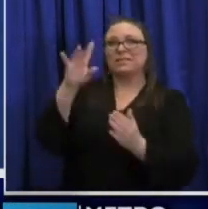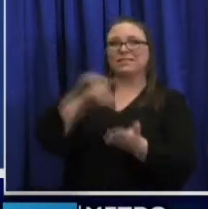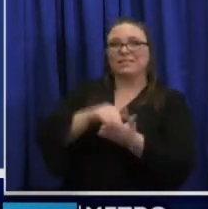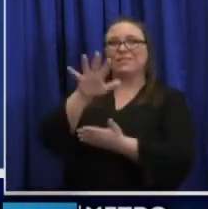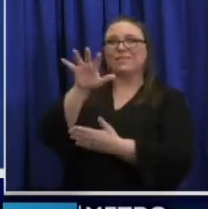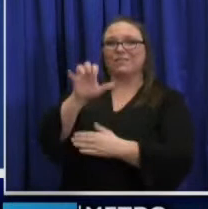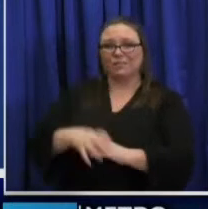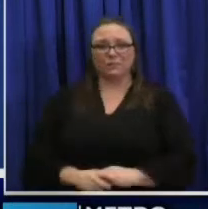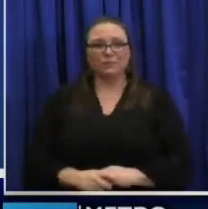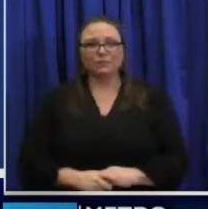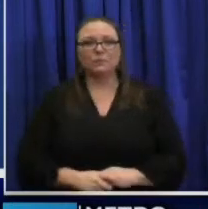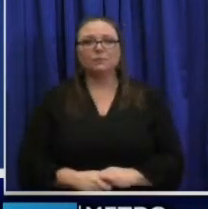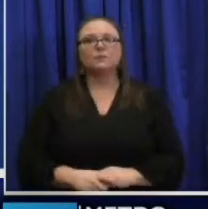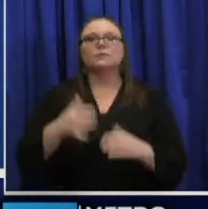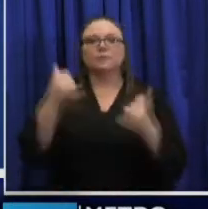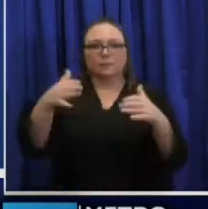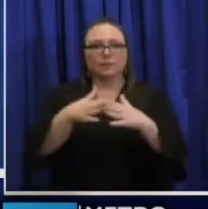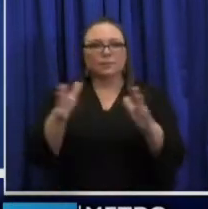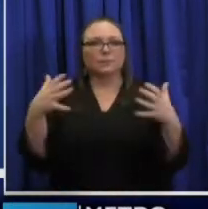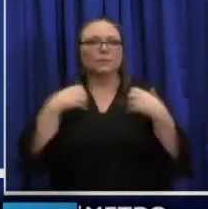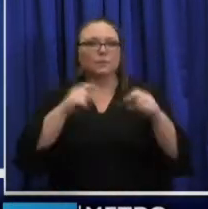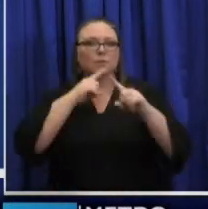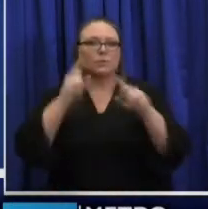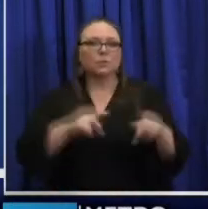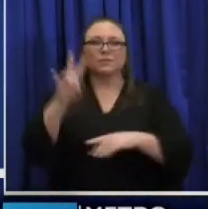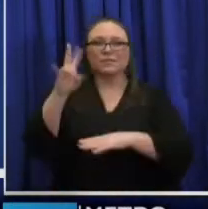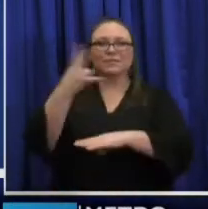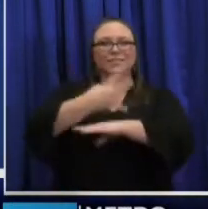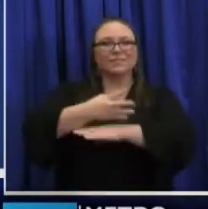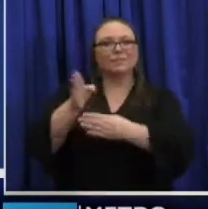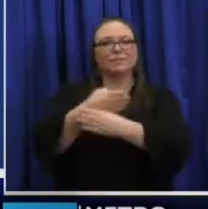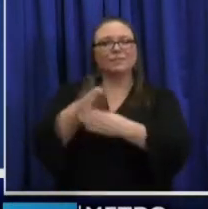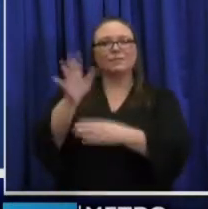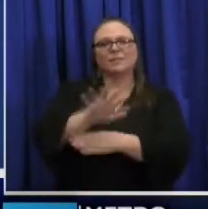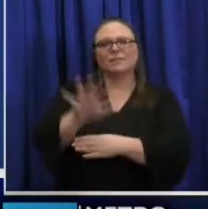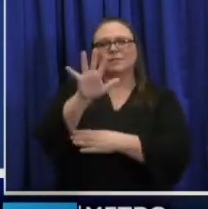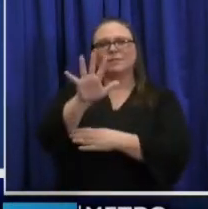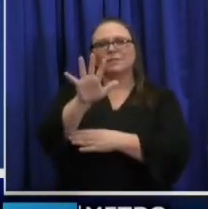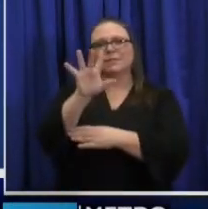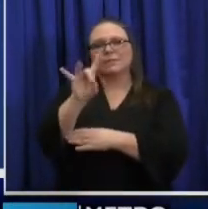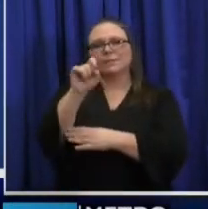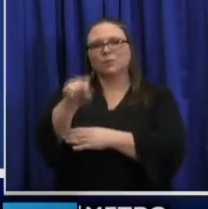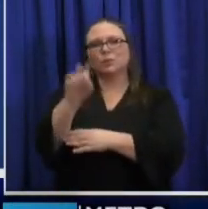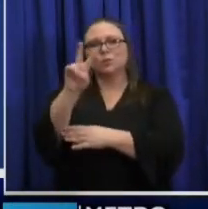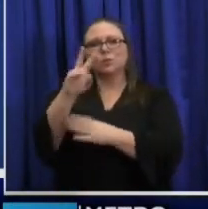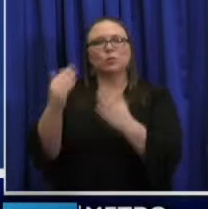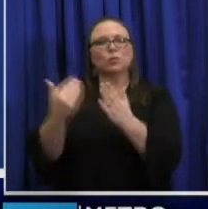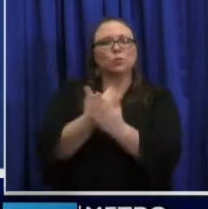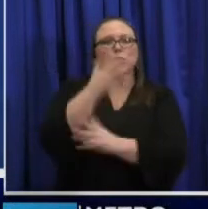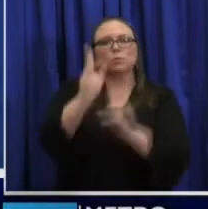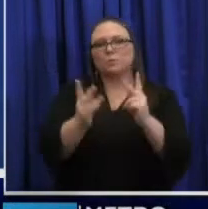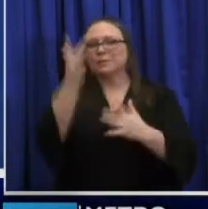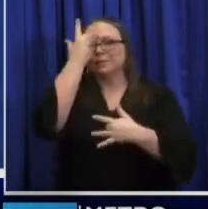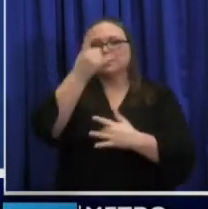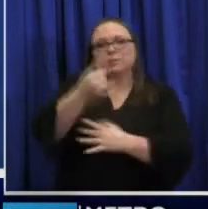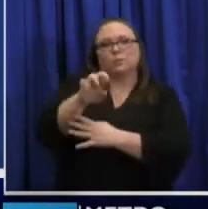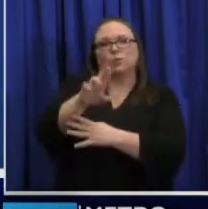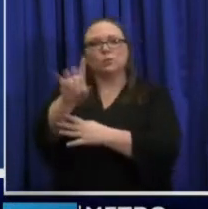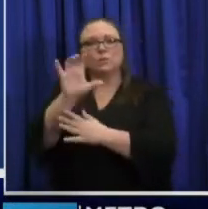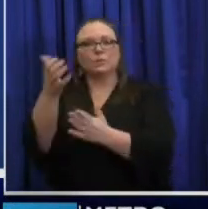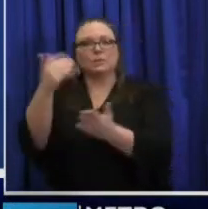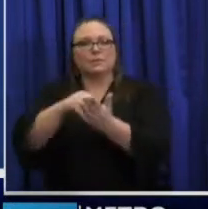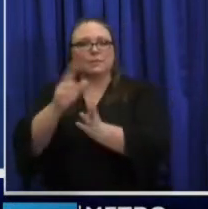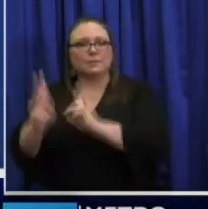cases. Today, Public Health is reporting a 7-day average of 58.2 new cases per 100,000 residents, down